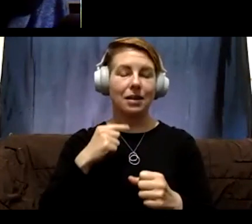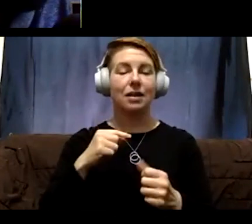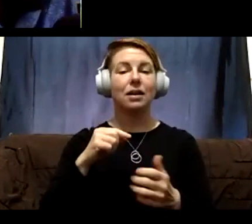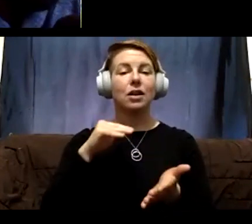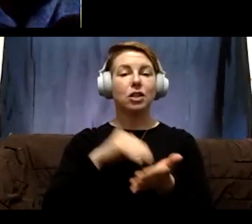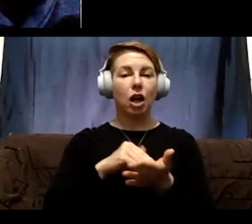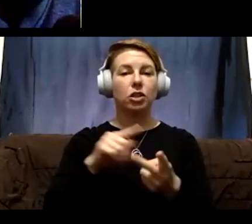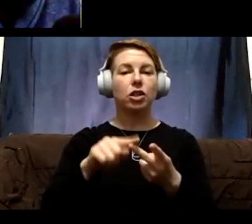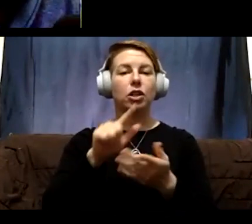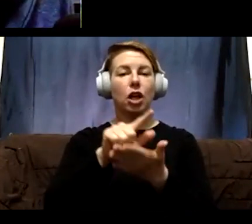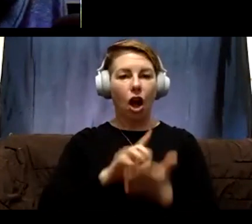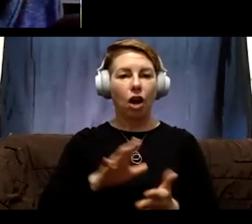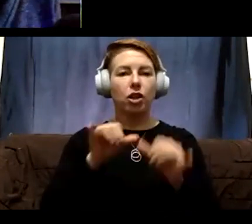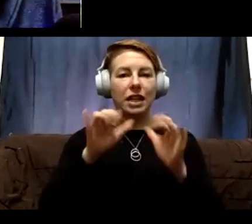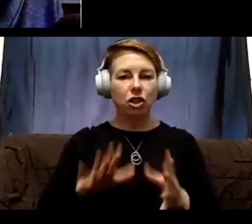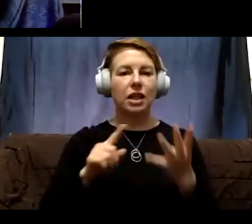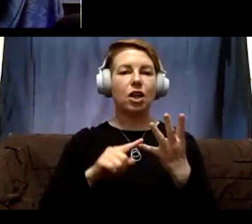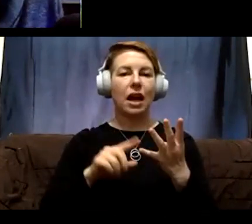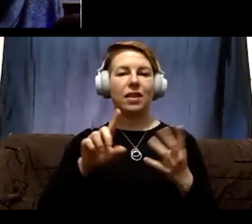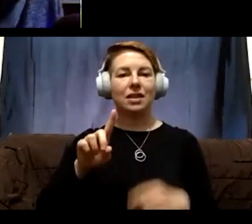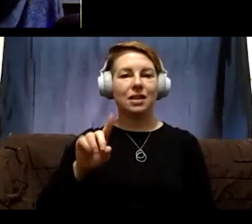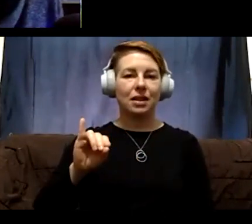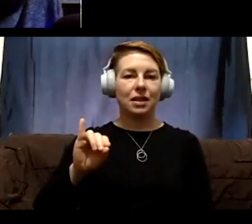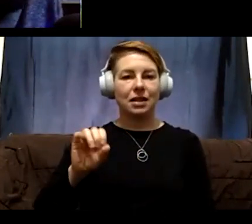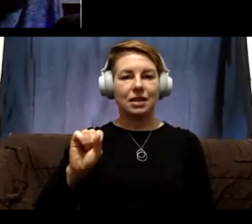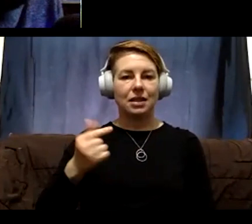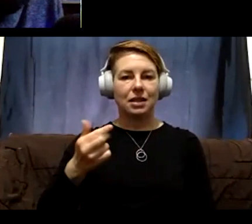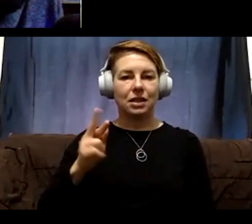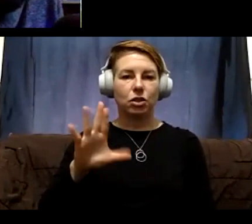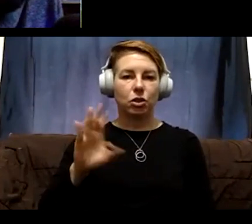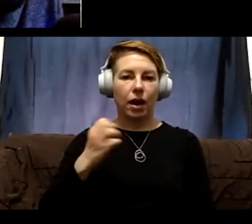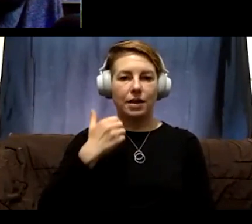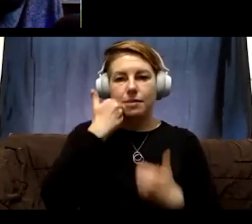to the family. So I figured, let me split the difference.